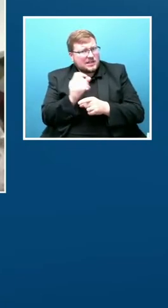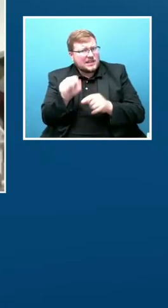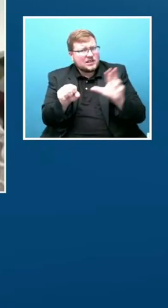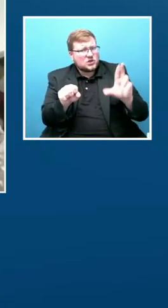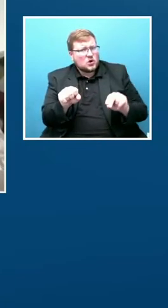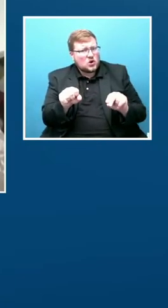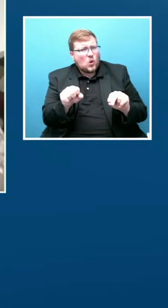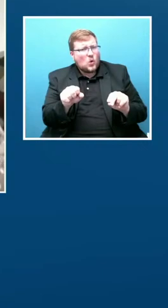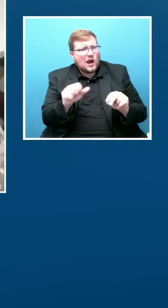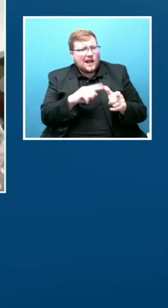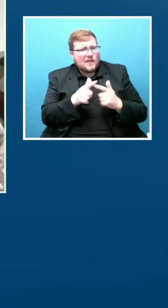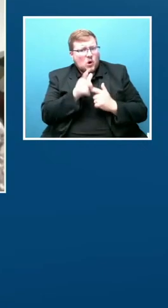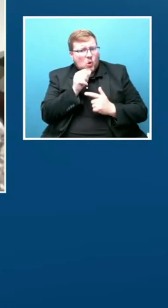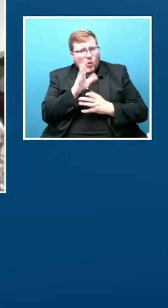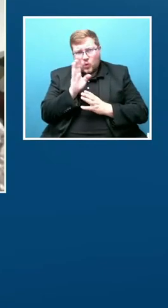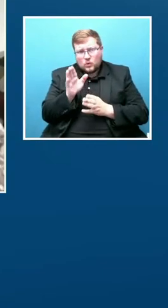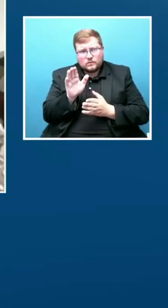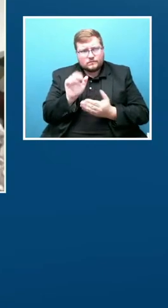go to?